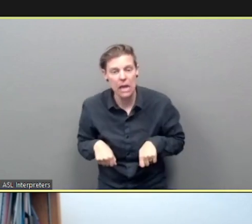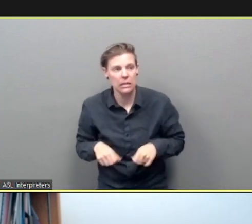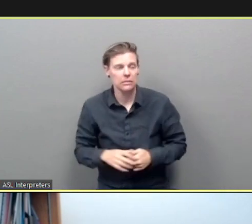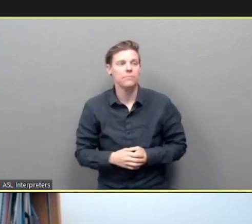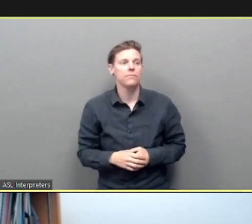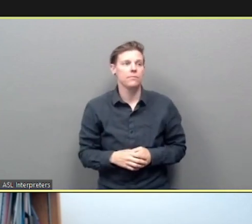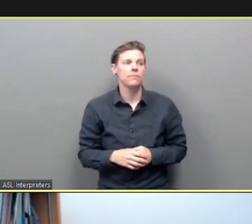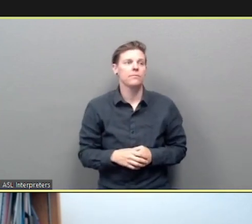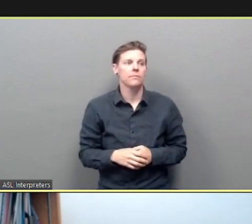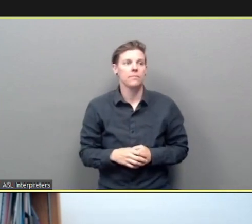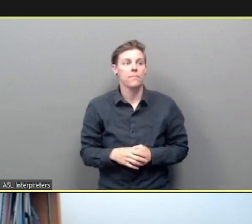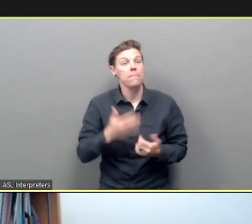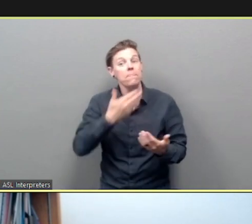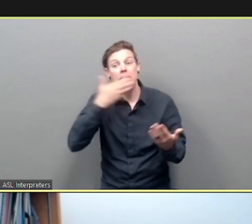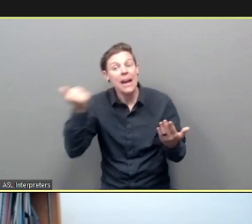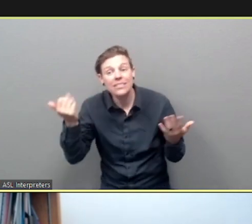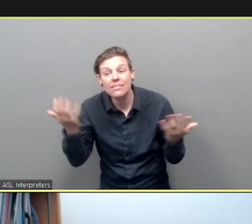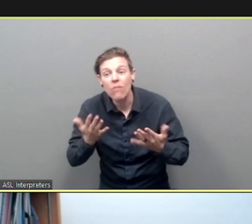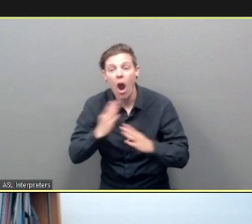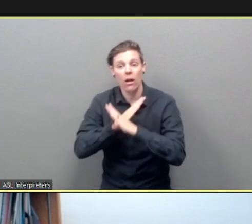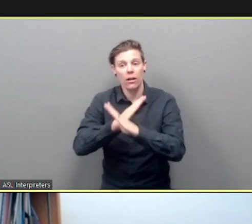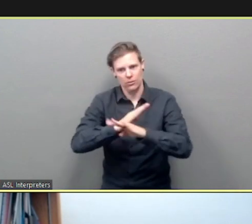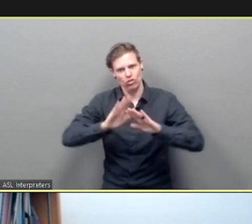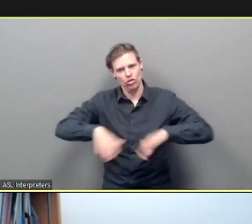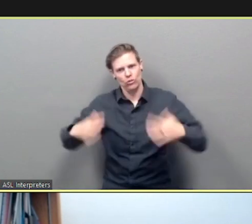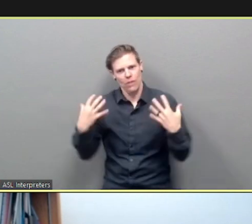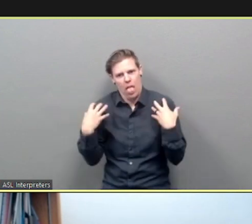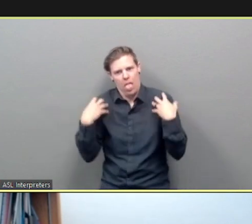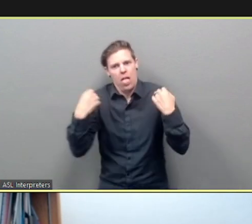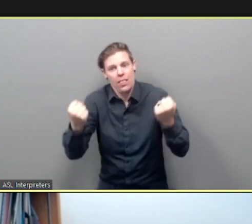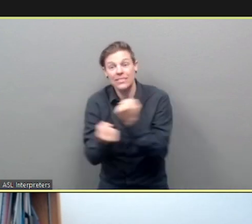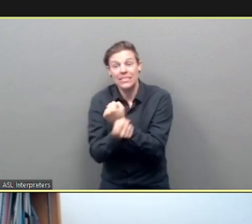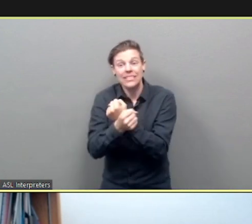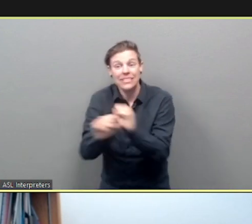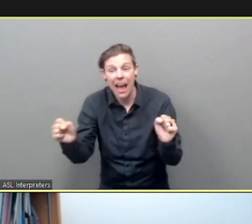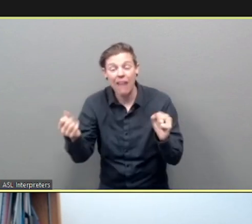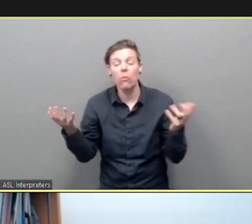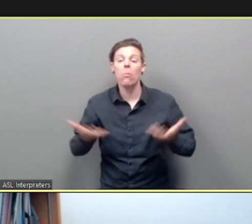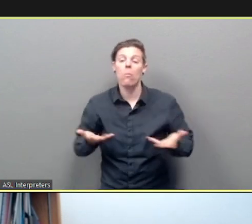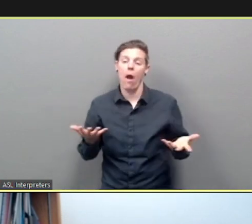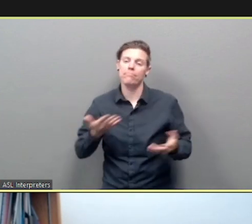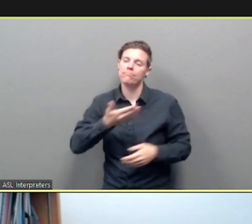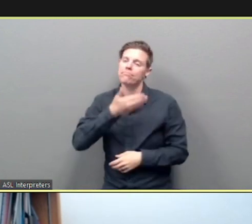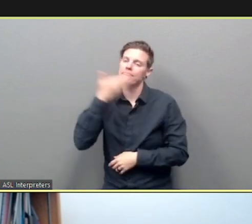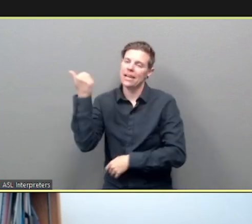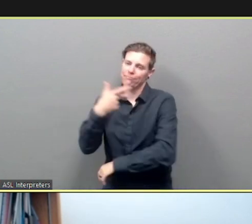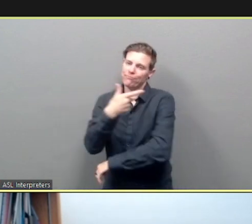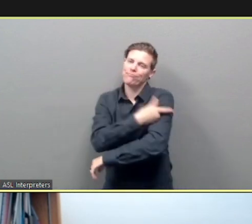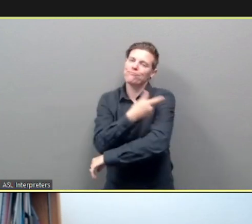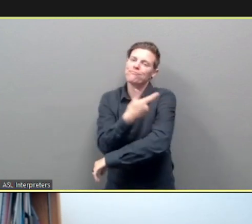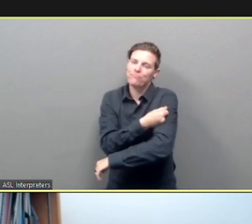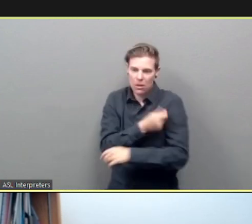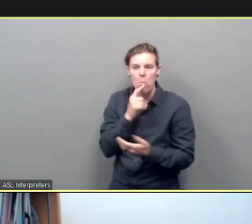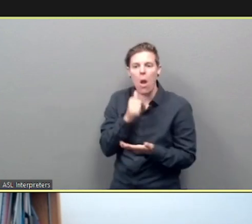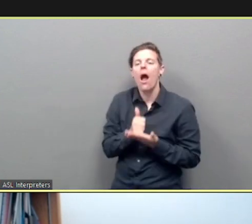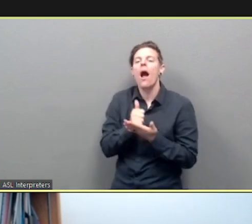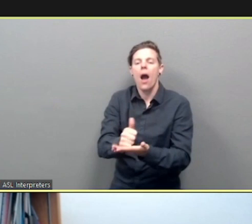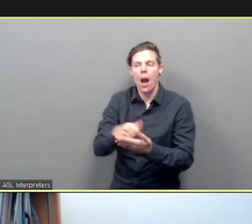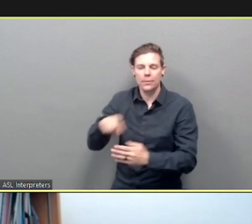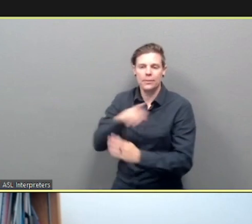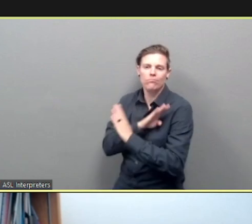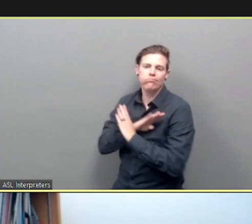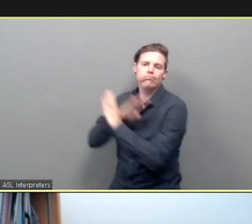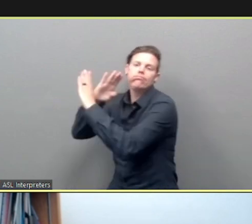protect your children, these vaccines are safe and highly effective. This is the best tool to protect your